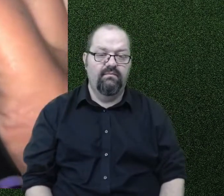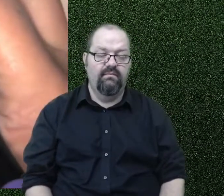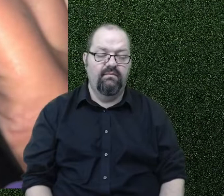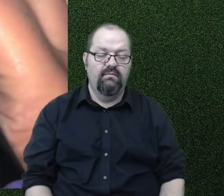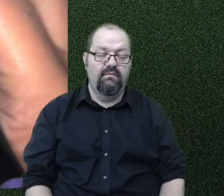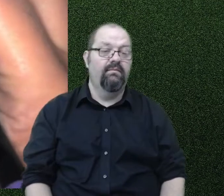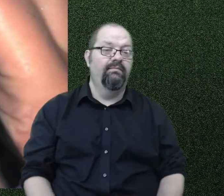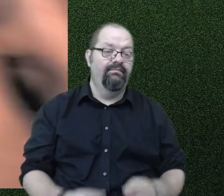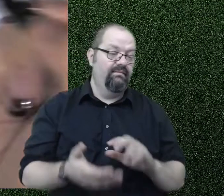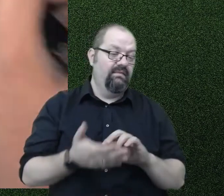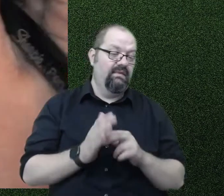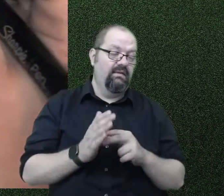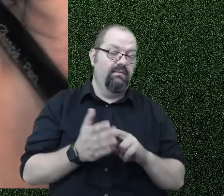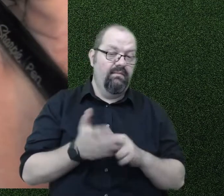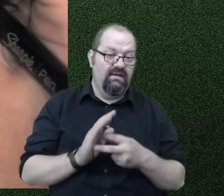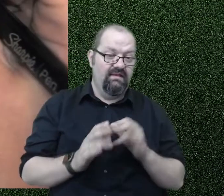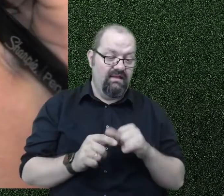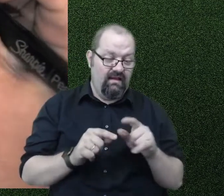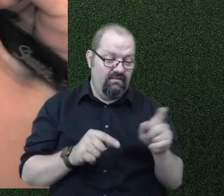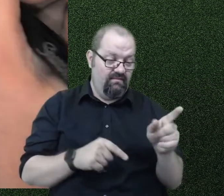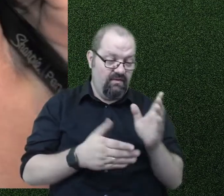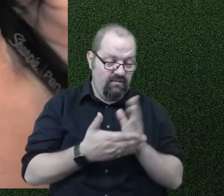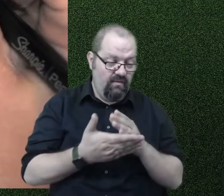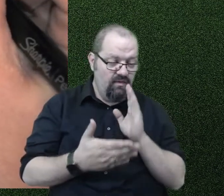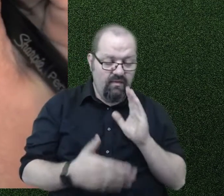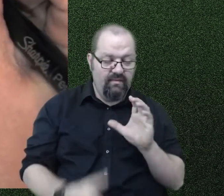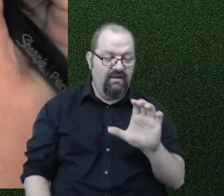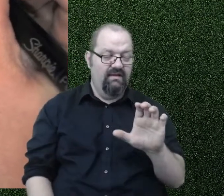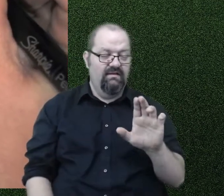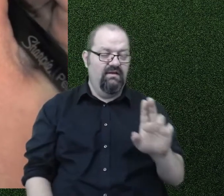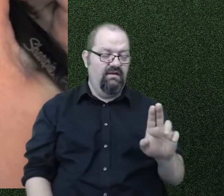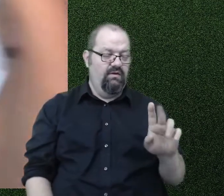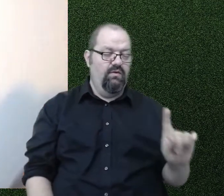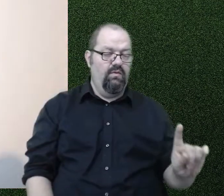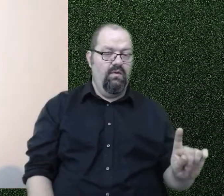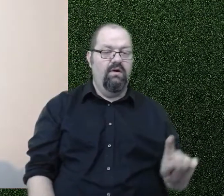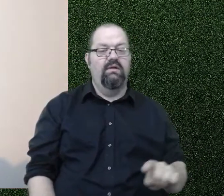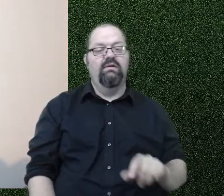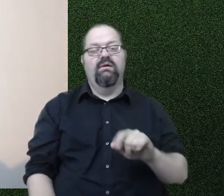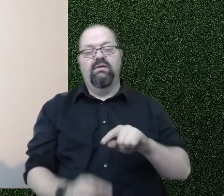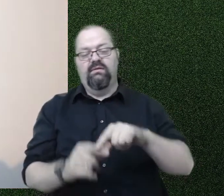component is c times u1, and this component is c times u2.